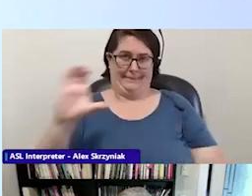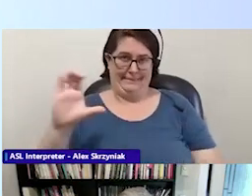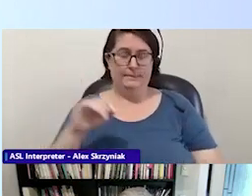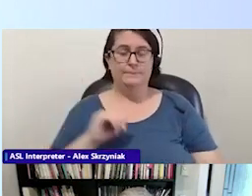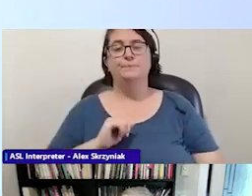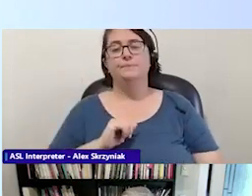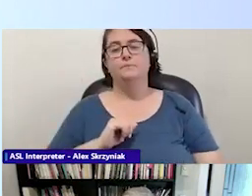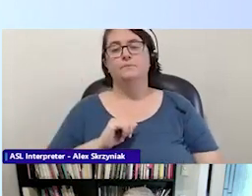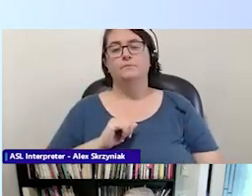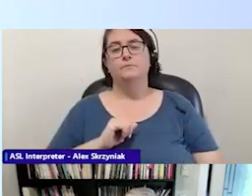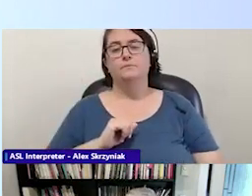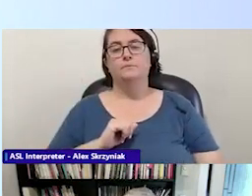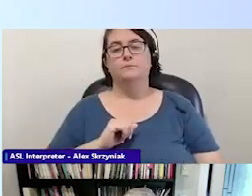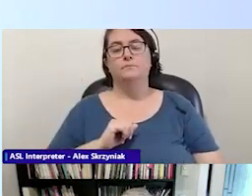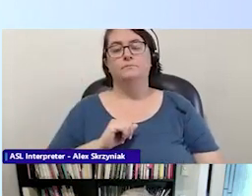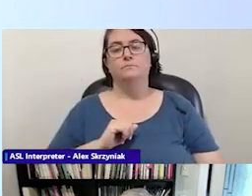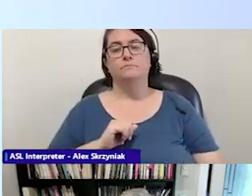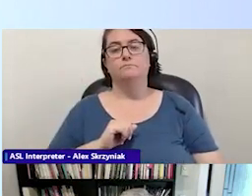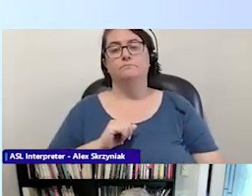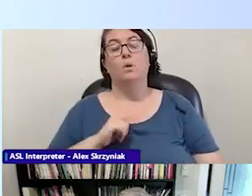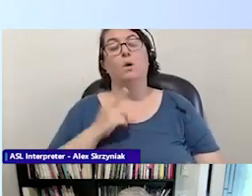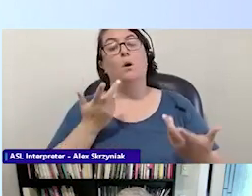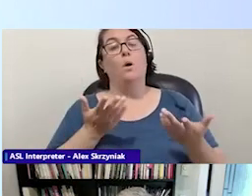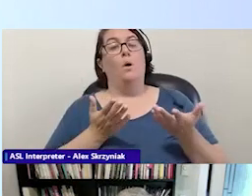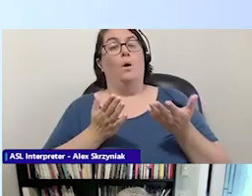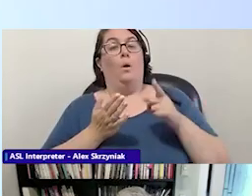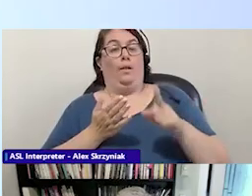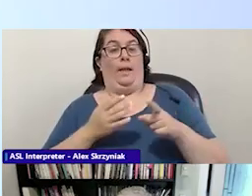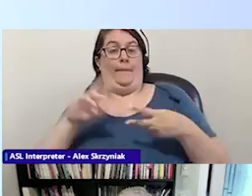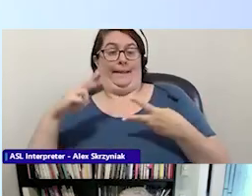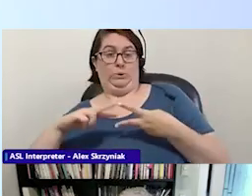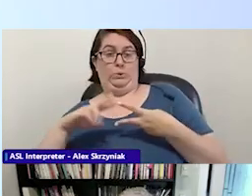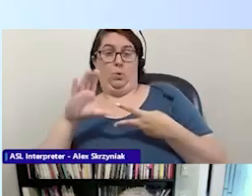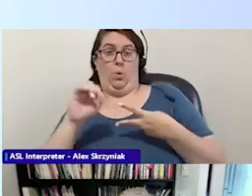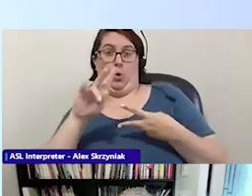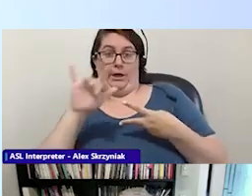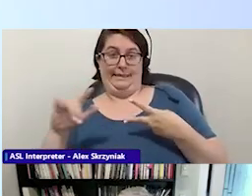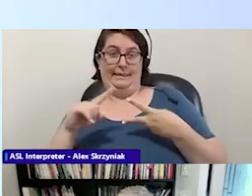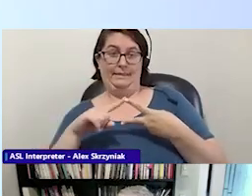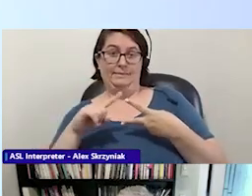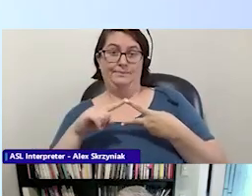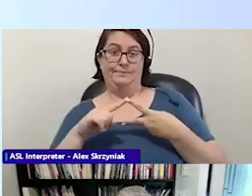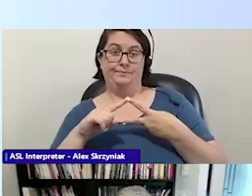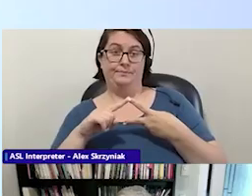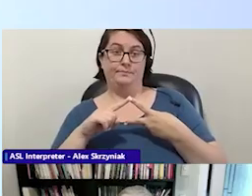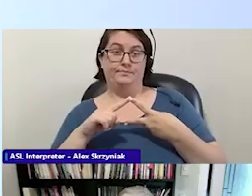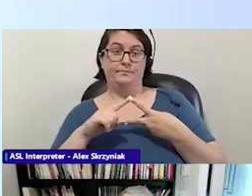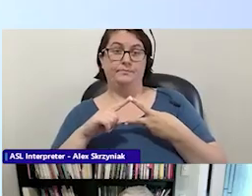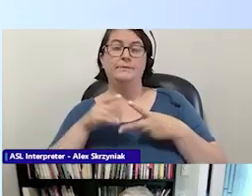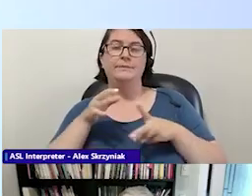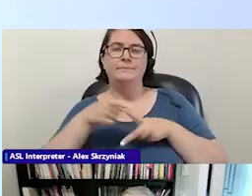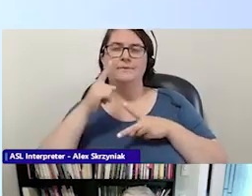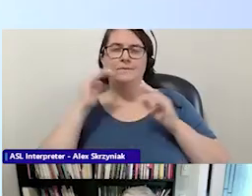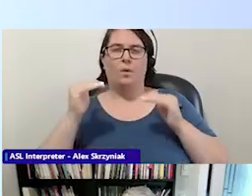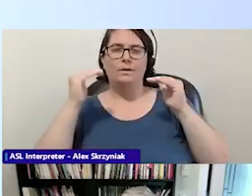Columbia. And we partnered there with Courtney Diekbrada, who is the seniors programmer at